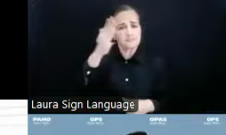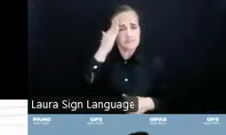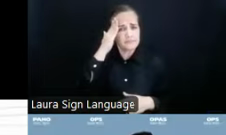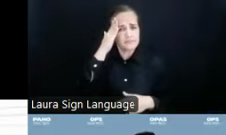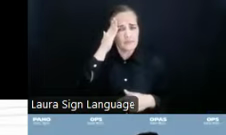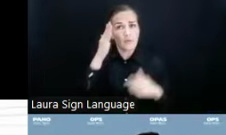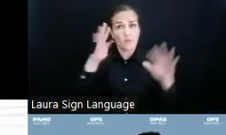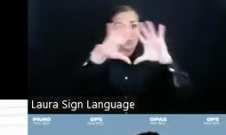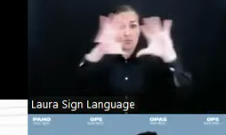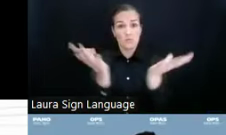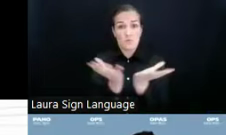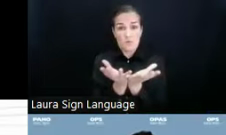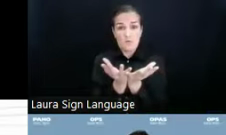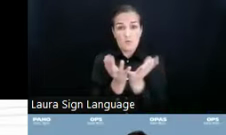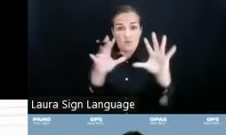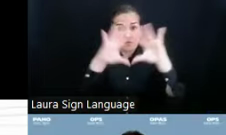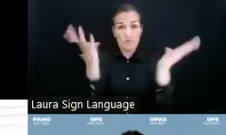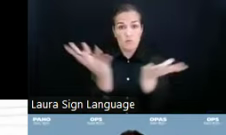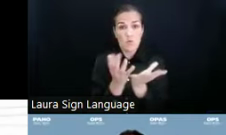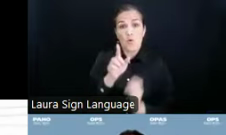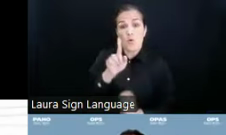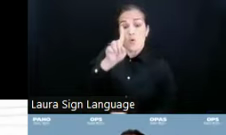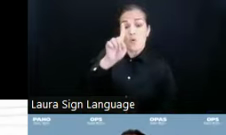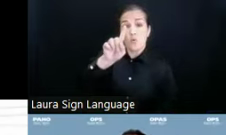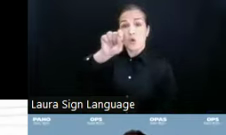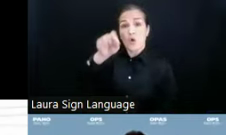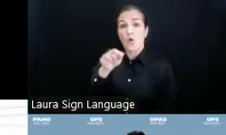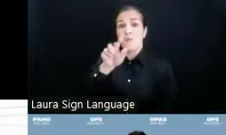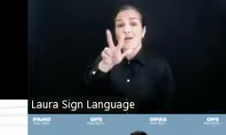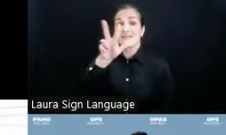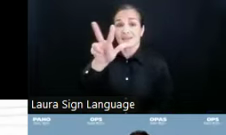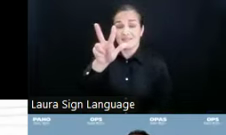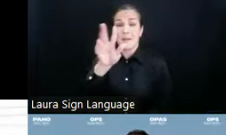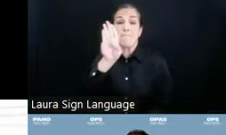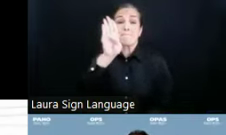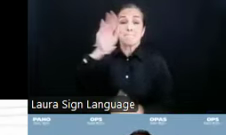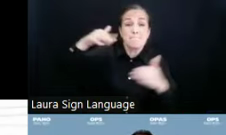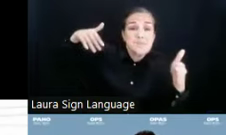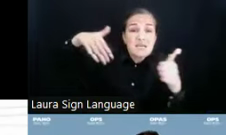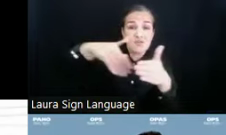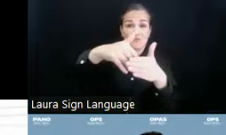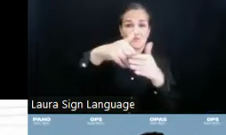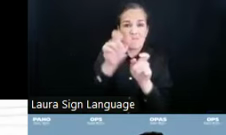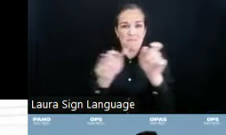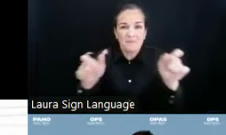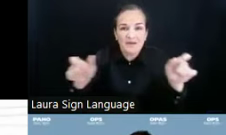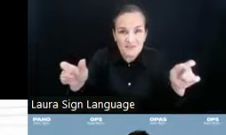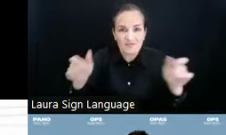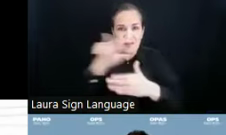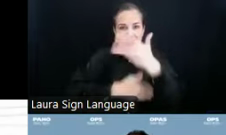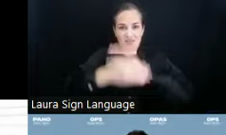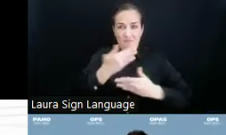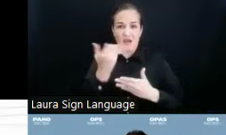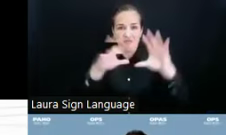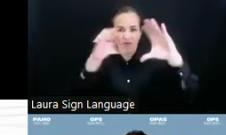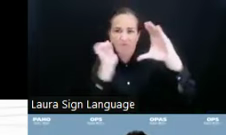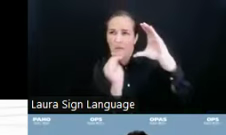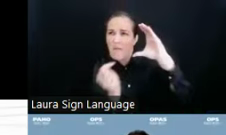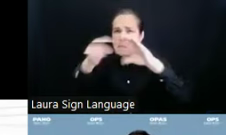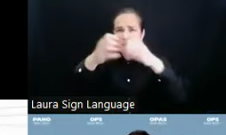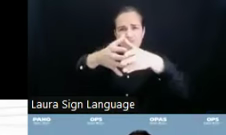el mundo currently tenemos 1,3 we billones de have personas que 1.3 viven en el mundo con billion people discapacidad who live significativa. with a Esto viene a significant